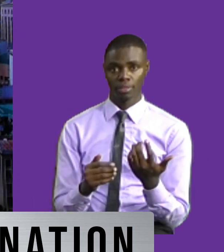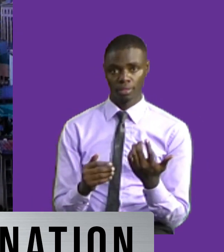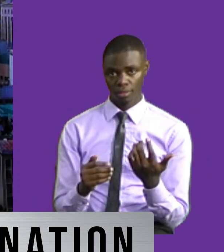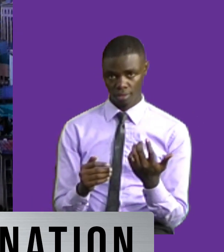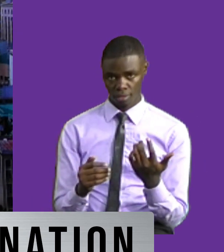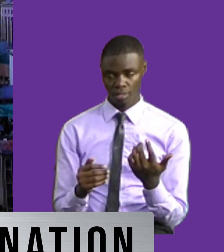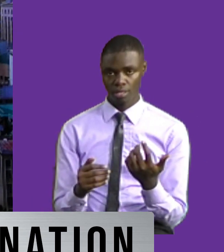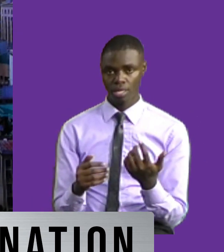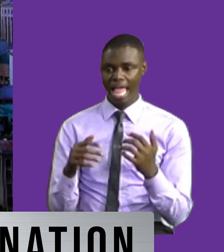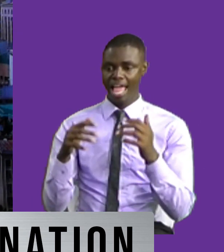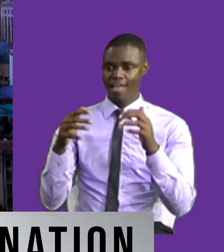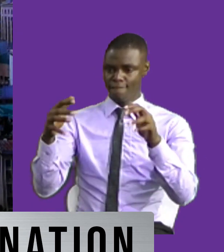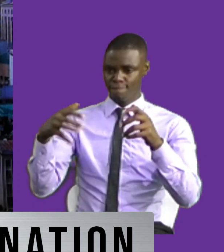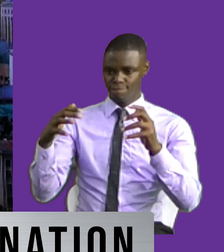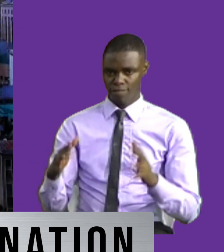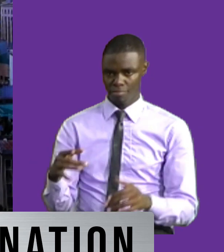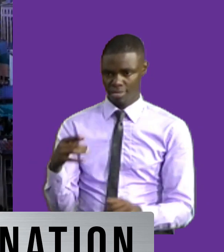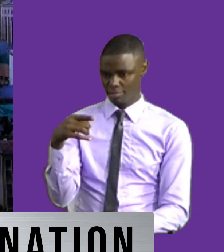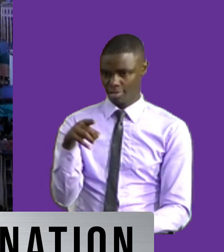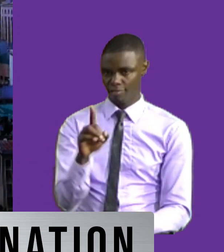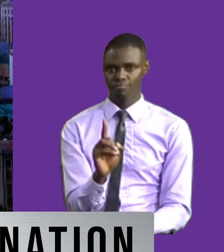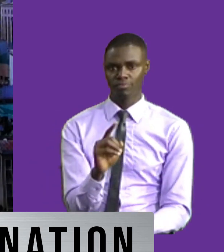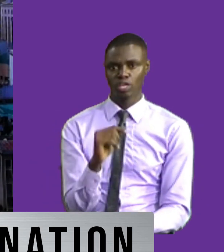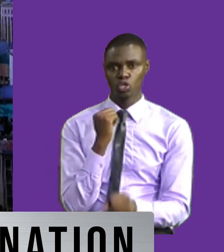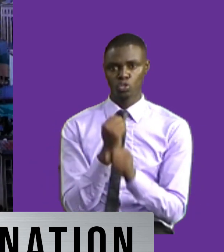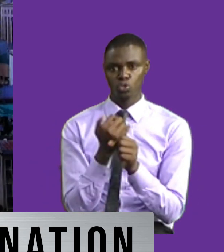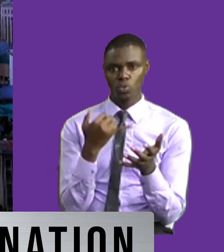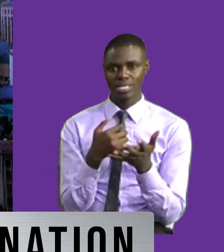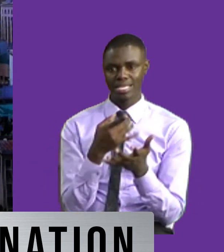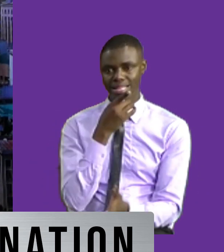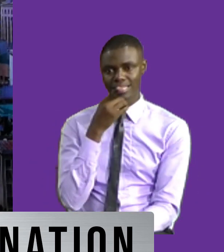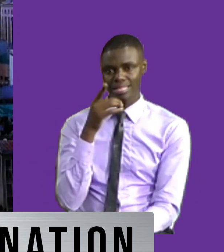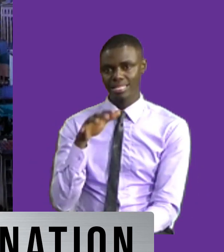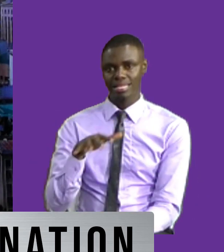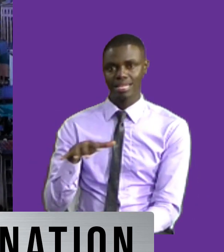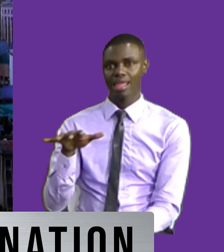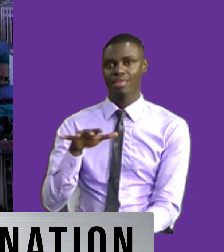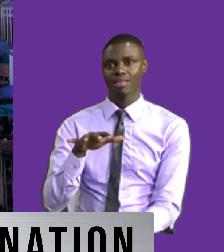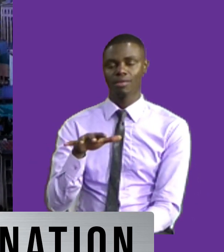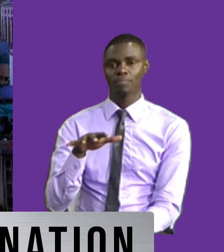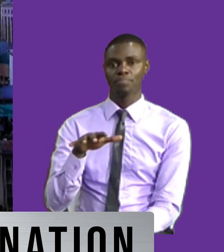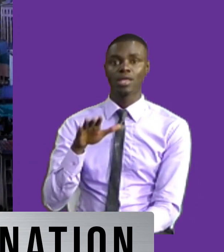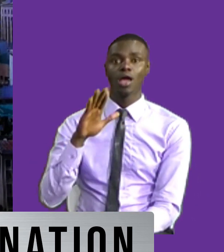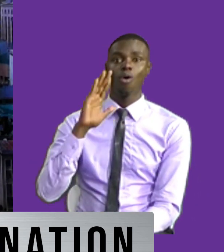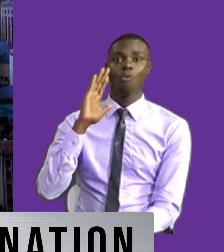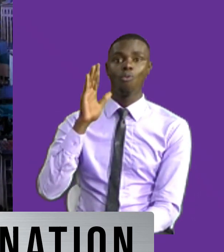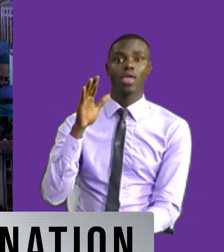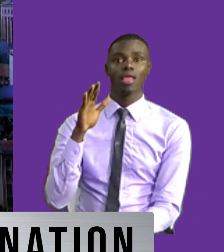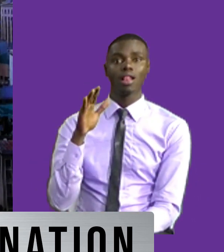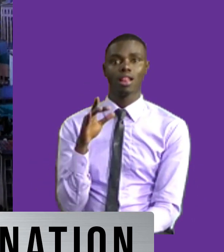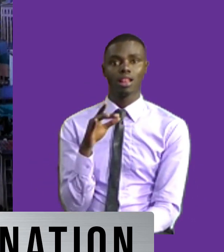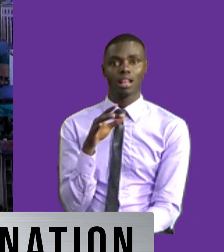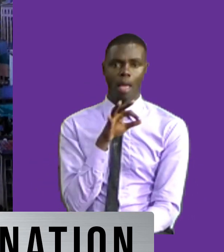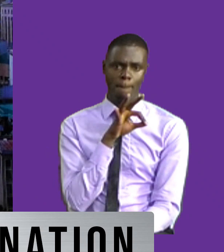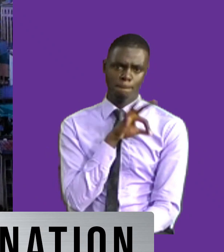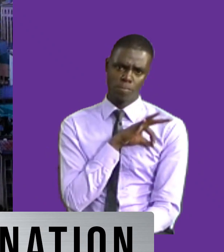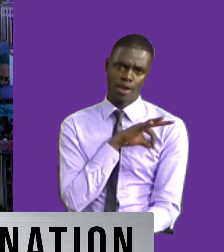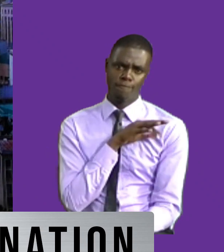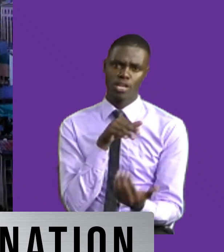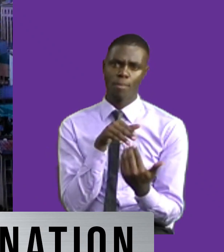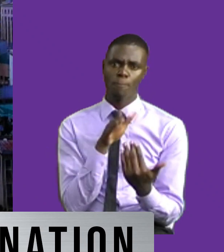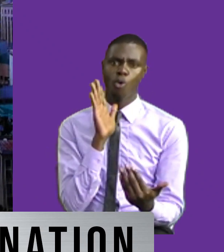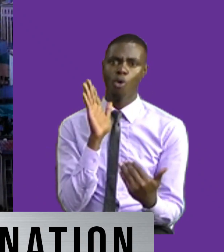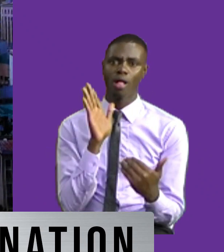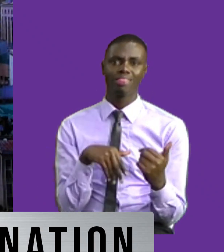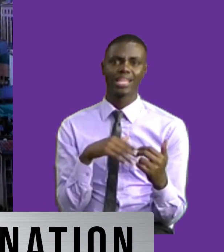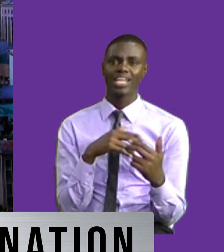the farmer doing it in the dry area will earn probably more than